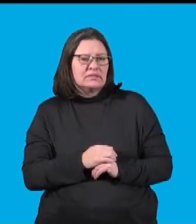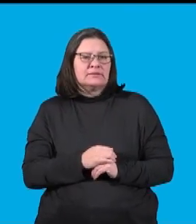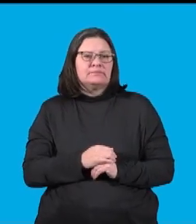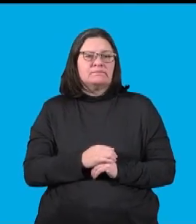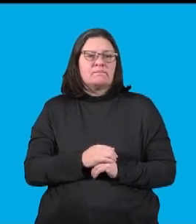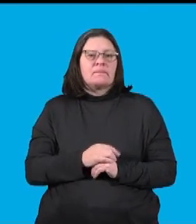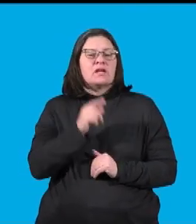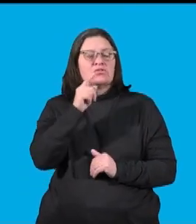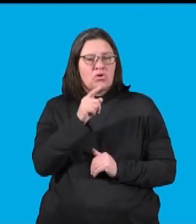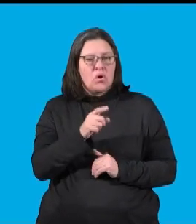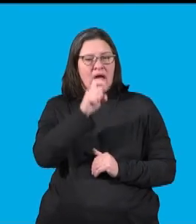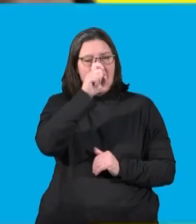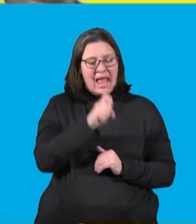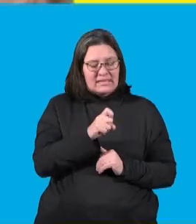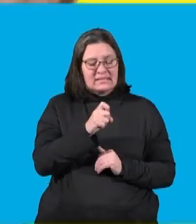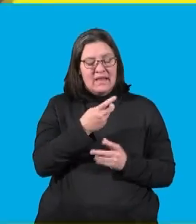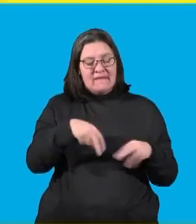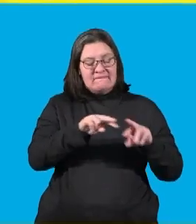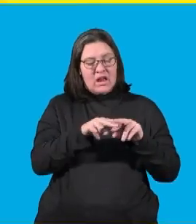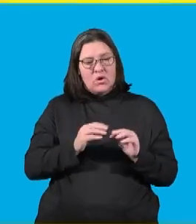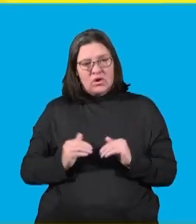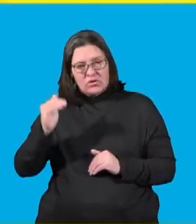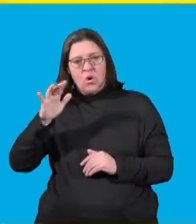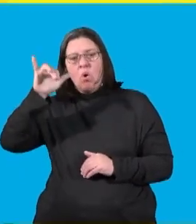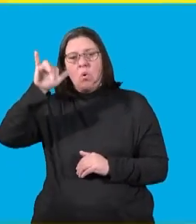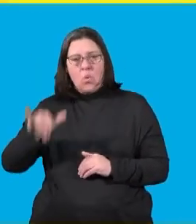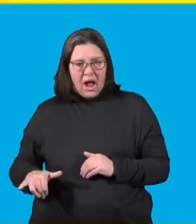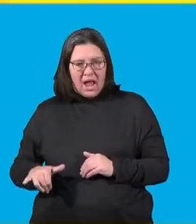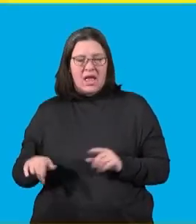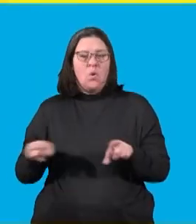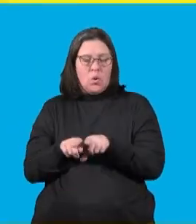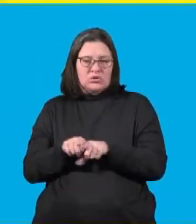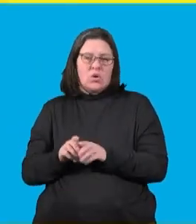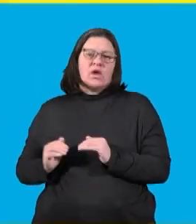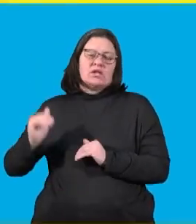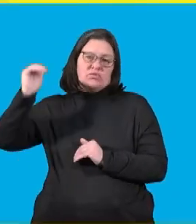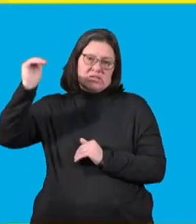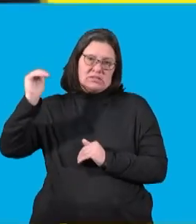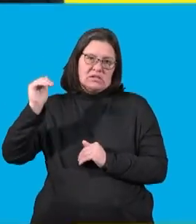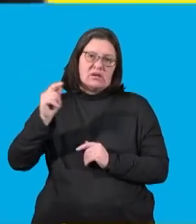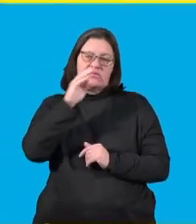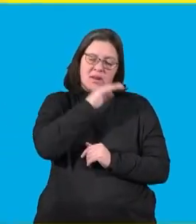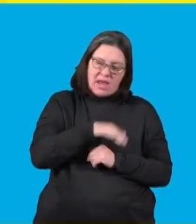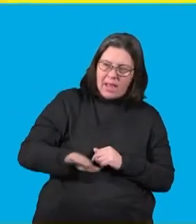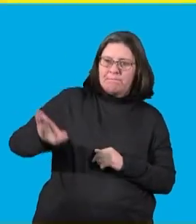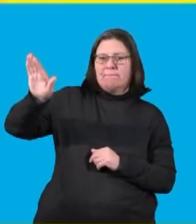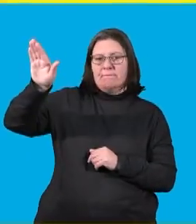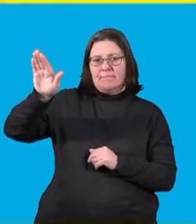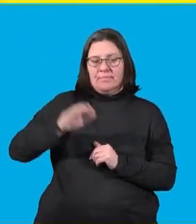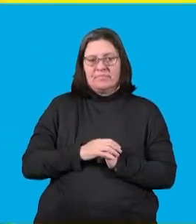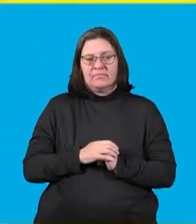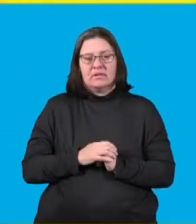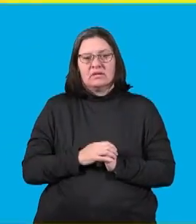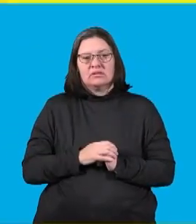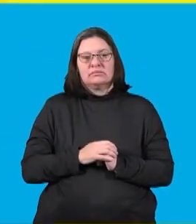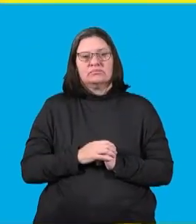mean? Increasing means that as your x values increase, your y values increase at the same time. So the graph is sort of